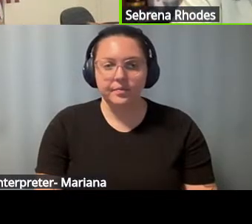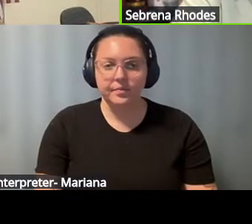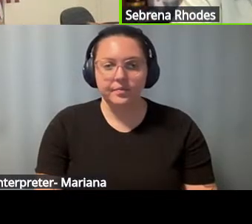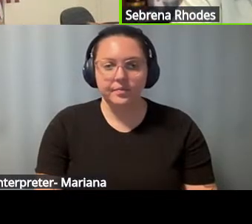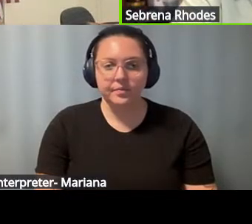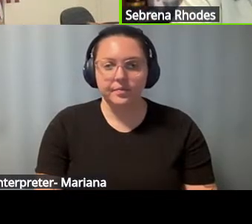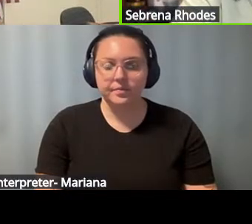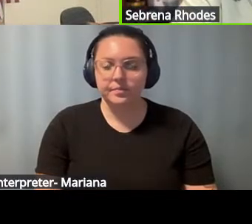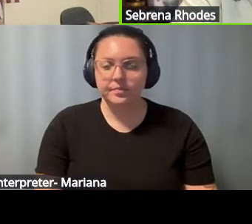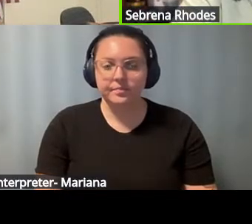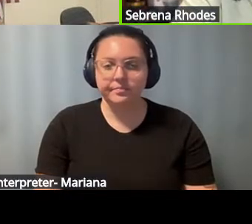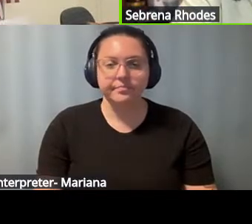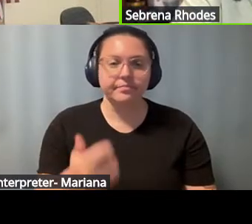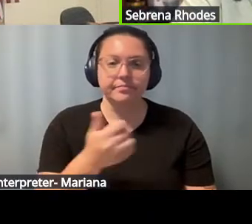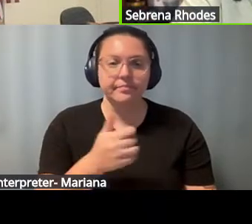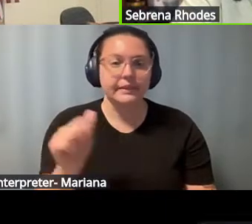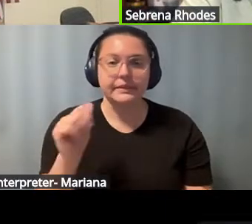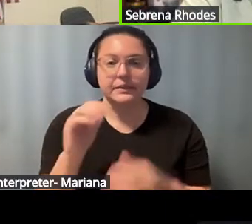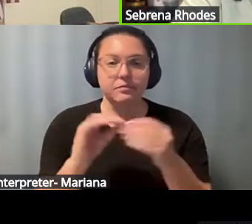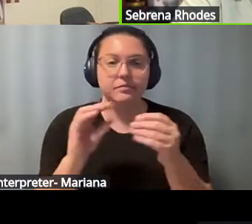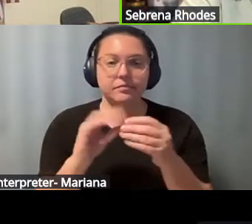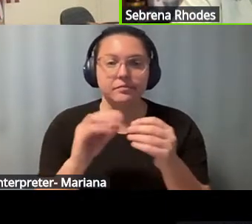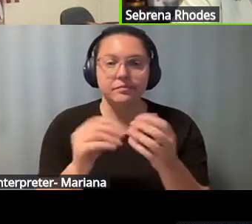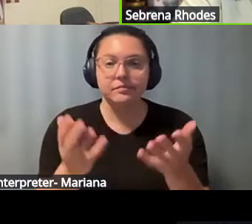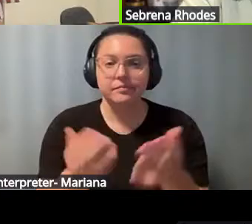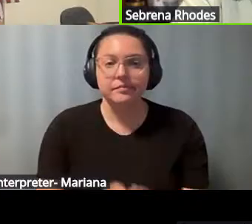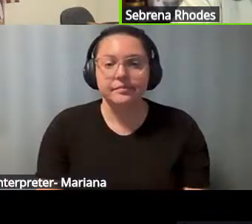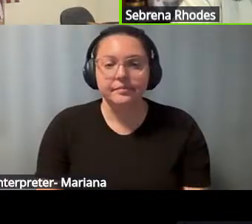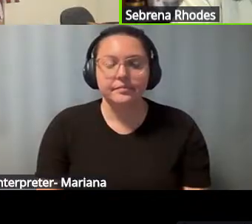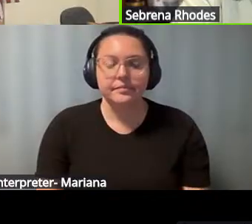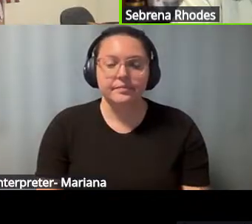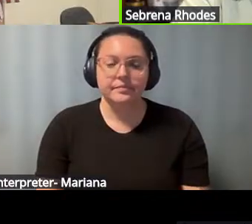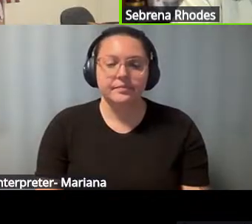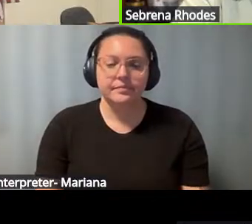Do anyone have anything to say?